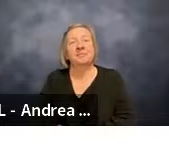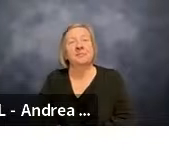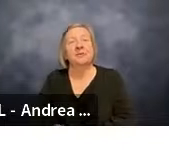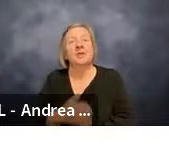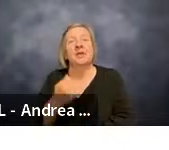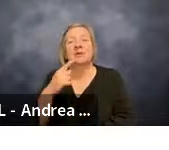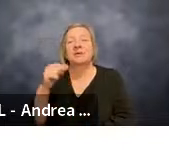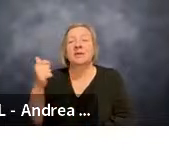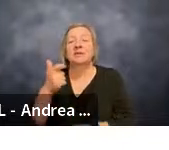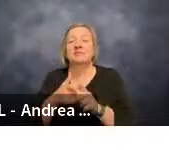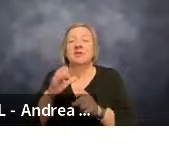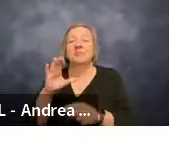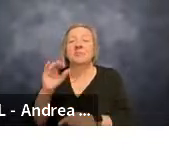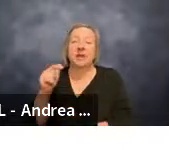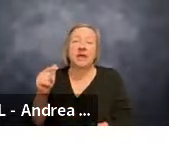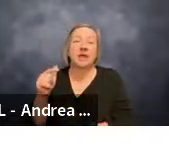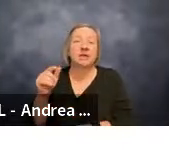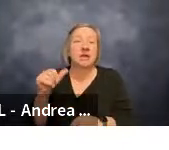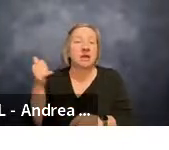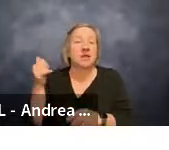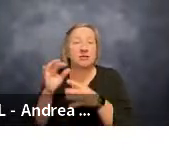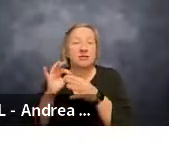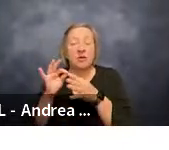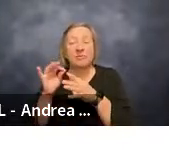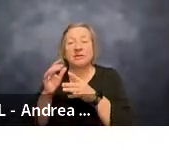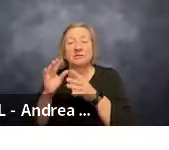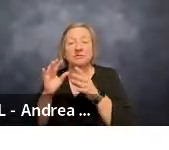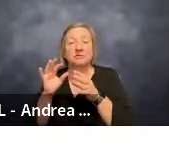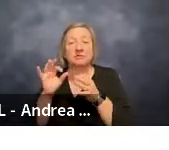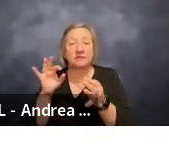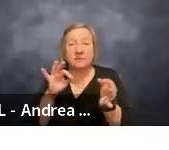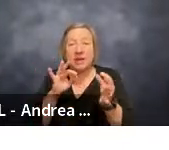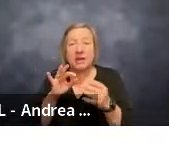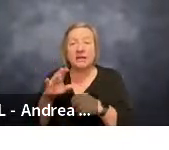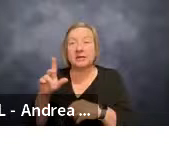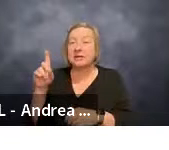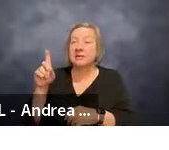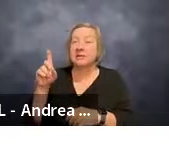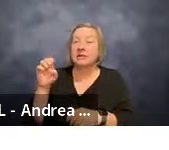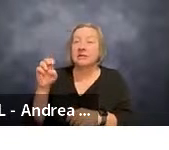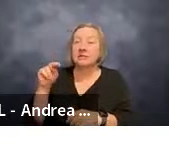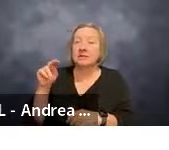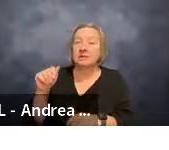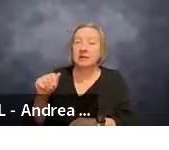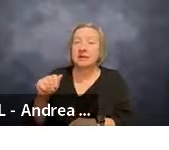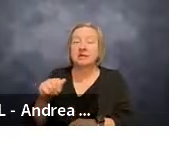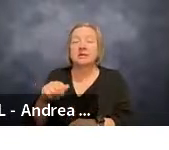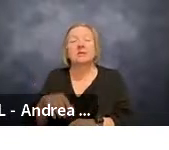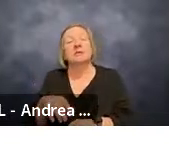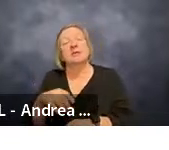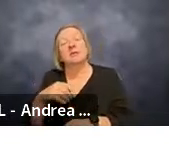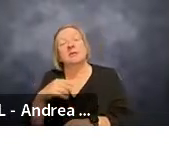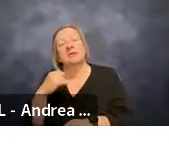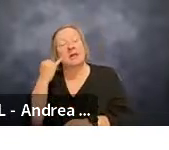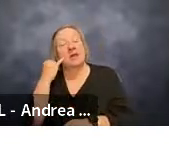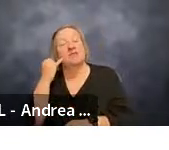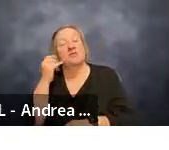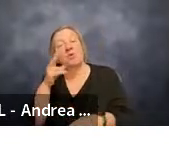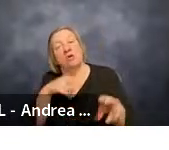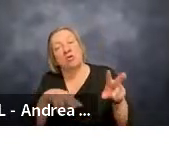Anyone else from the CAG have any other comments or feedback? Dina? So just, if you're looking